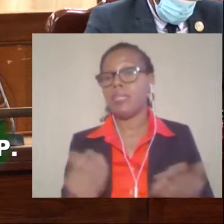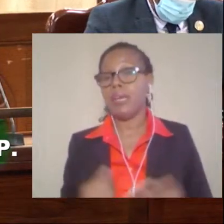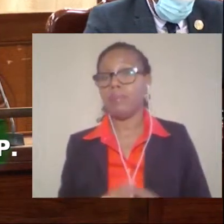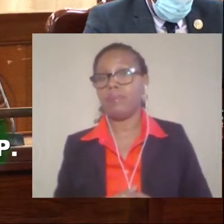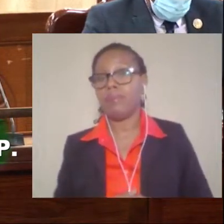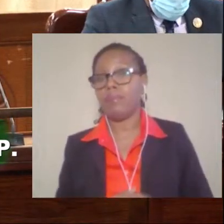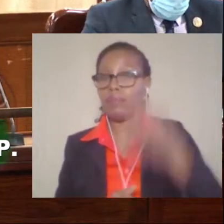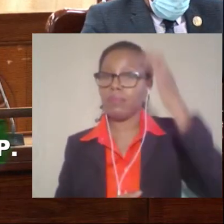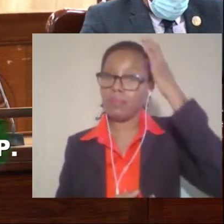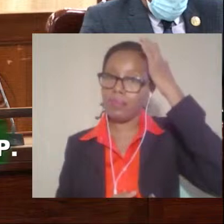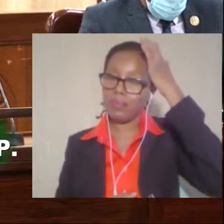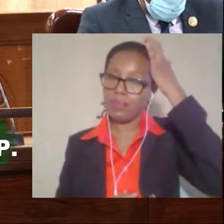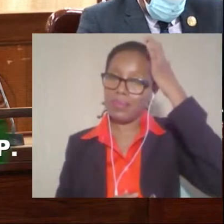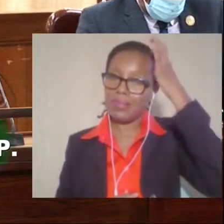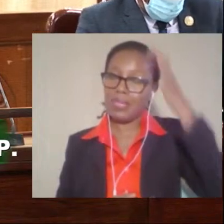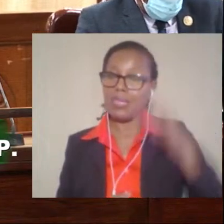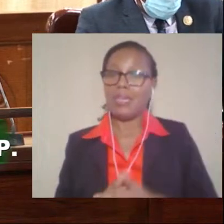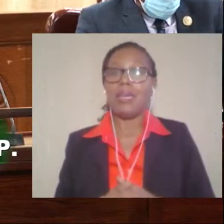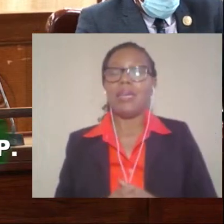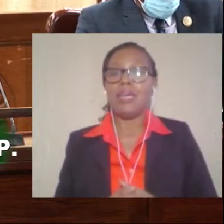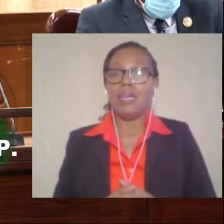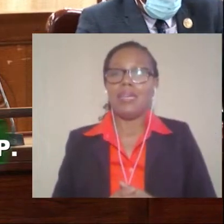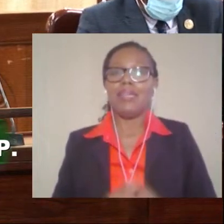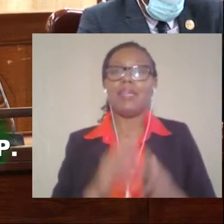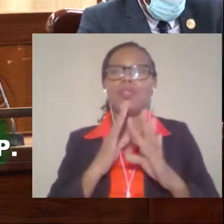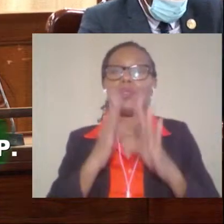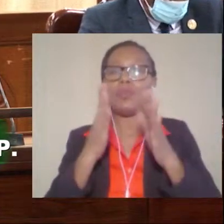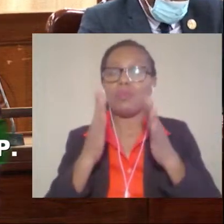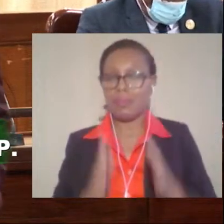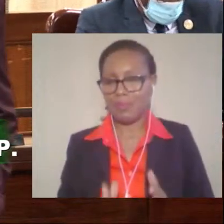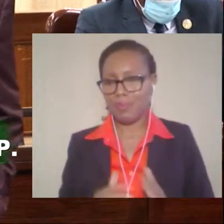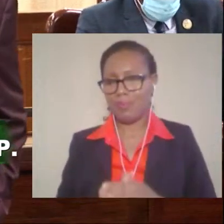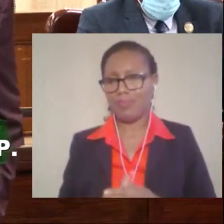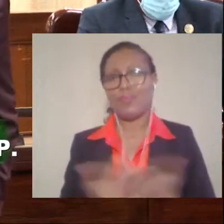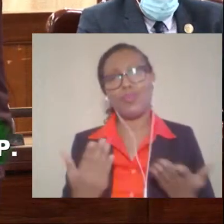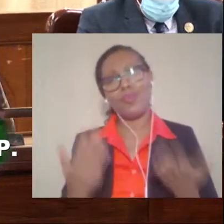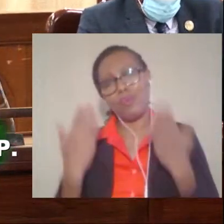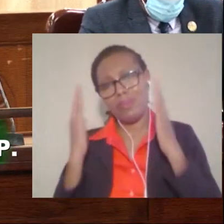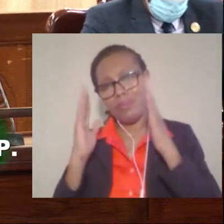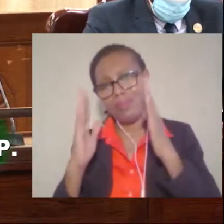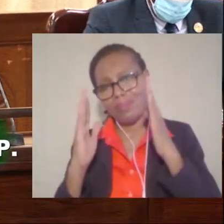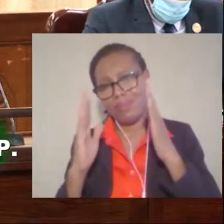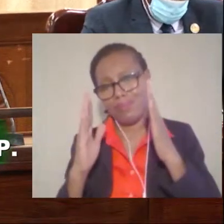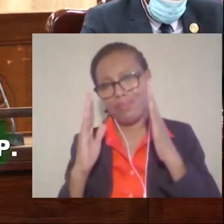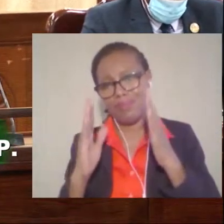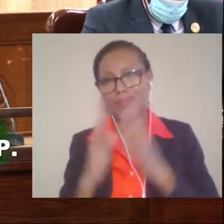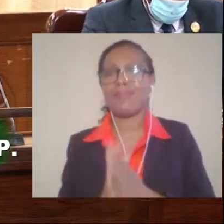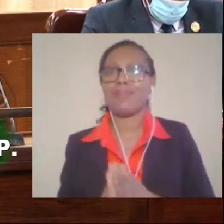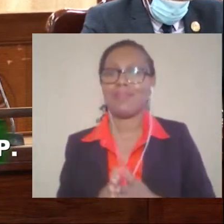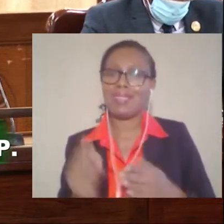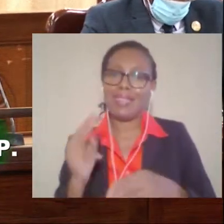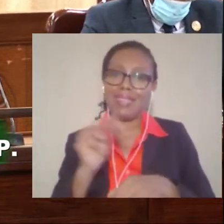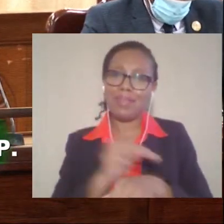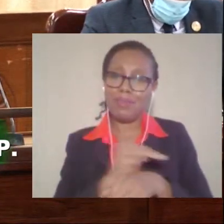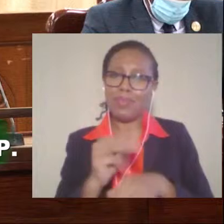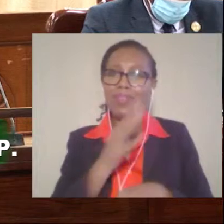Mr. Speaker, so we're talking about the marijuana industry that falls under the purview of the Ministry of Agriculture.